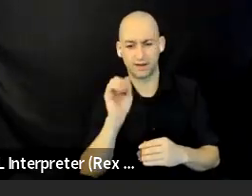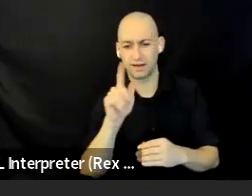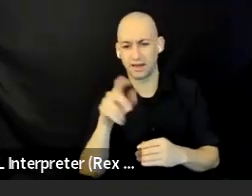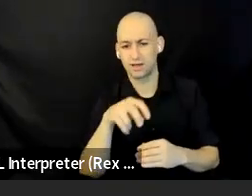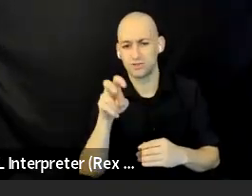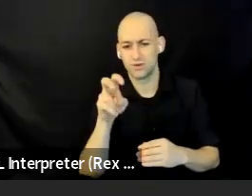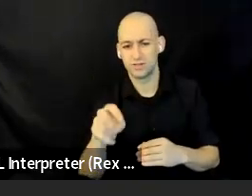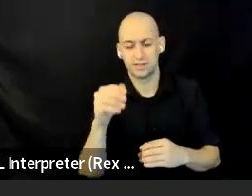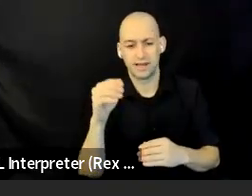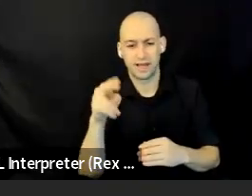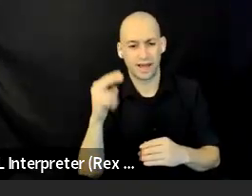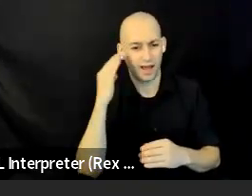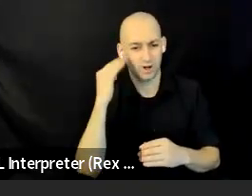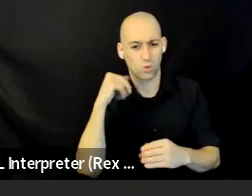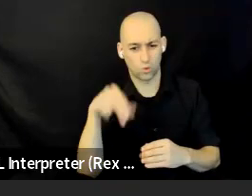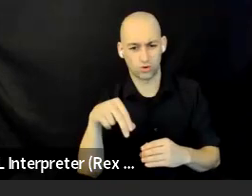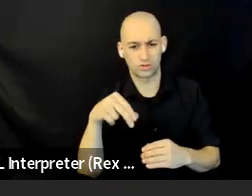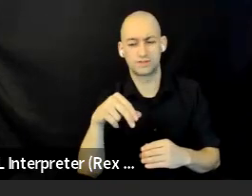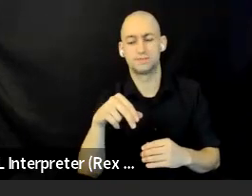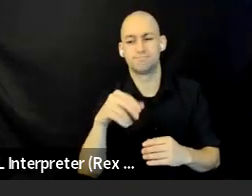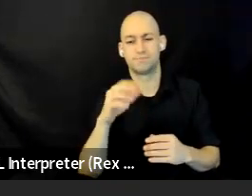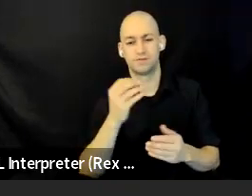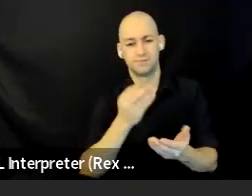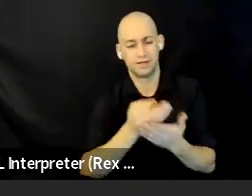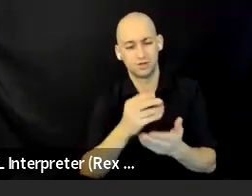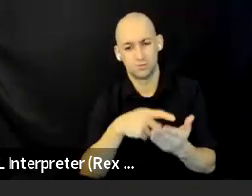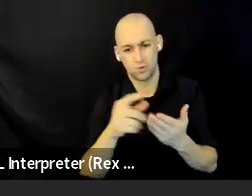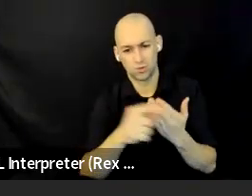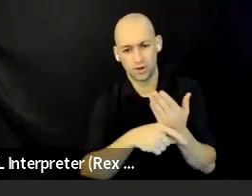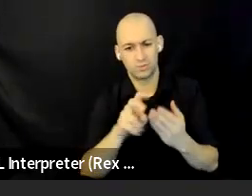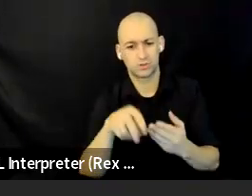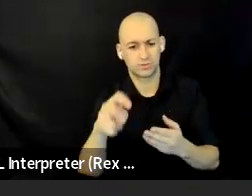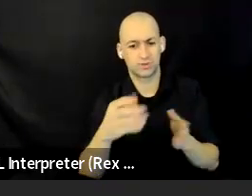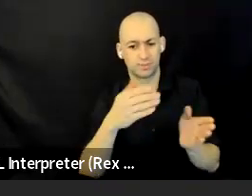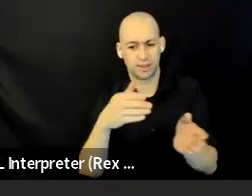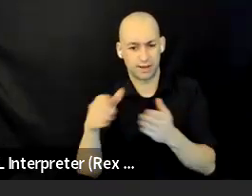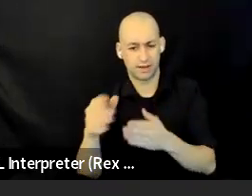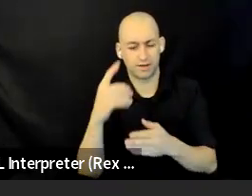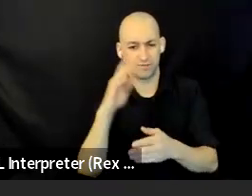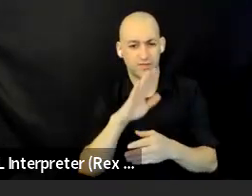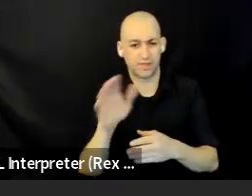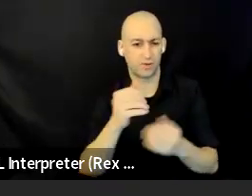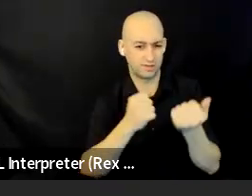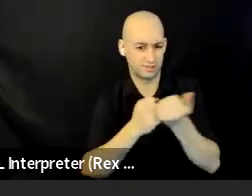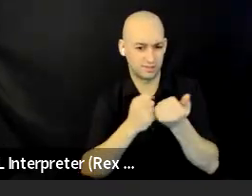of local assistance, financial programming, and transportation planning for their assistance in standing up the program, providing guidance on